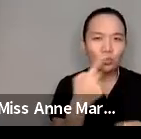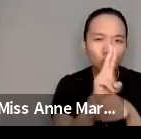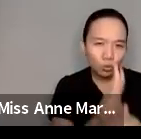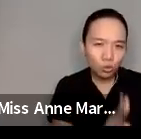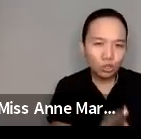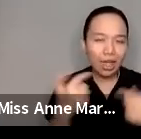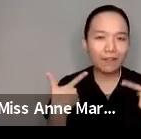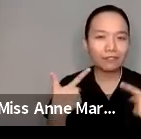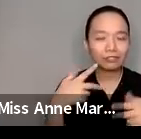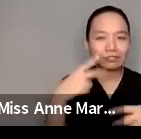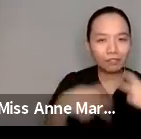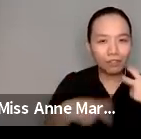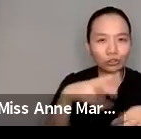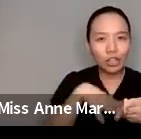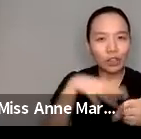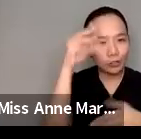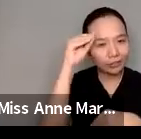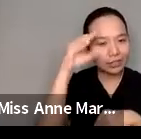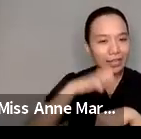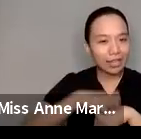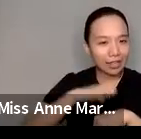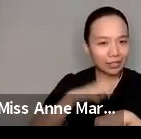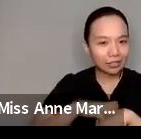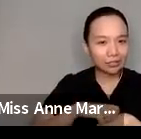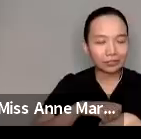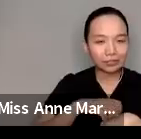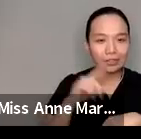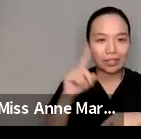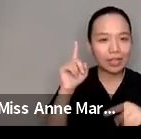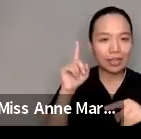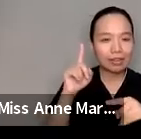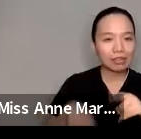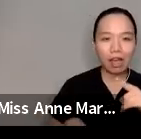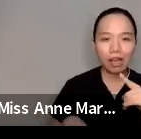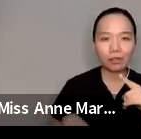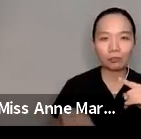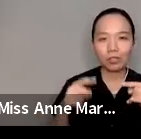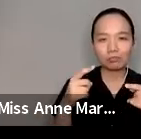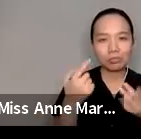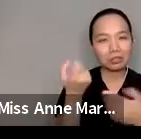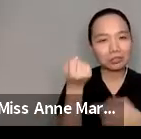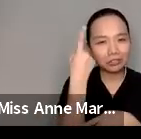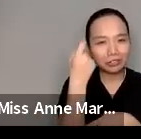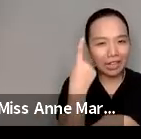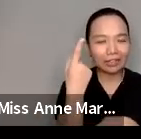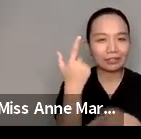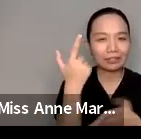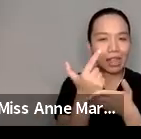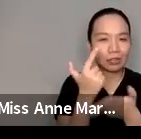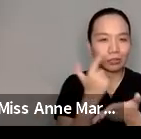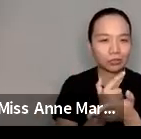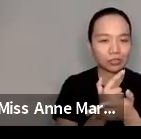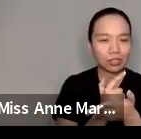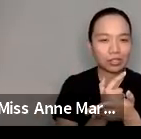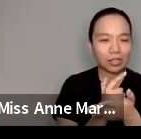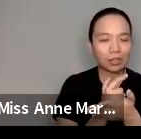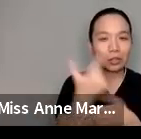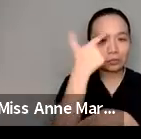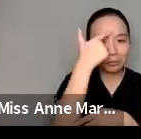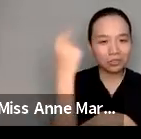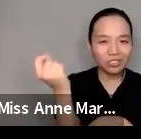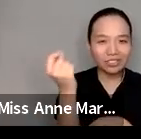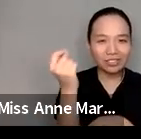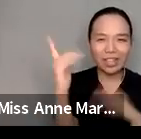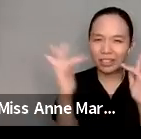in learning English. They still couldn't use technology to help them to understand English lessons. It was because the